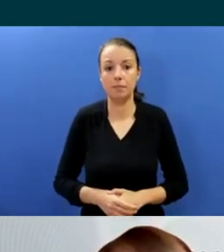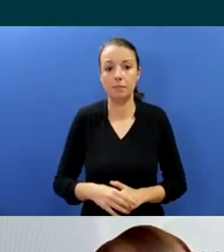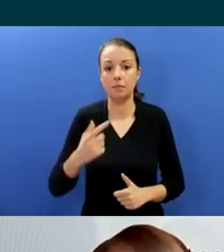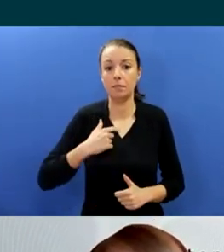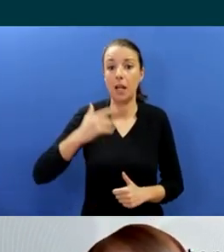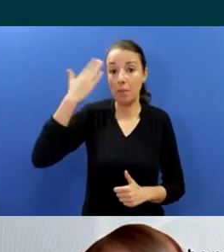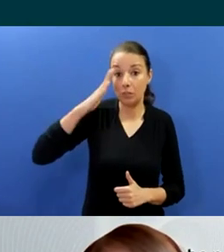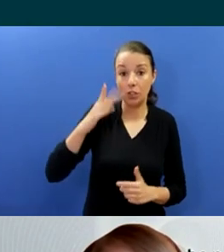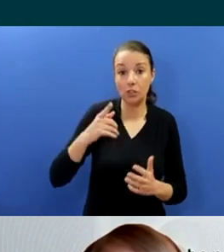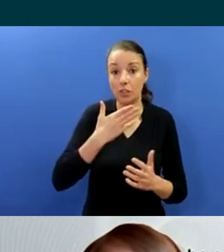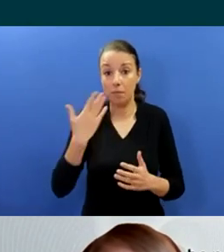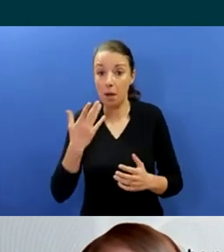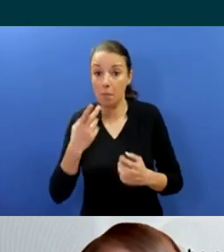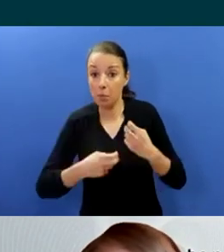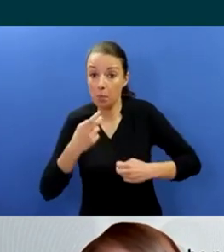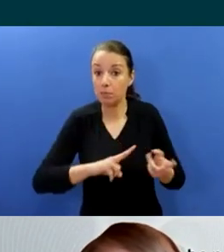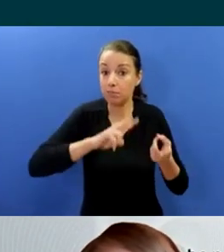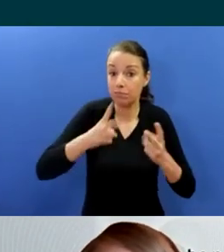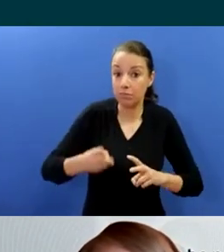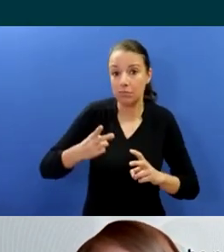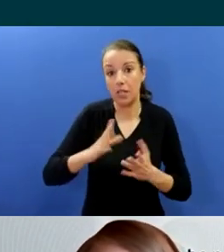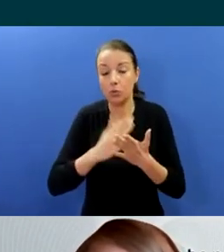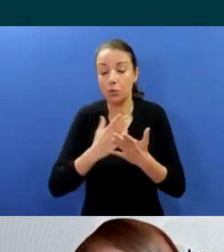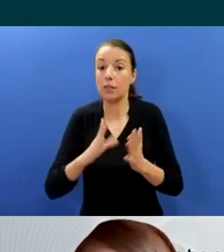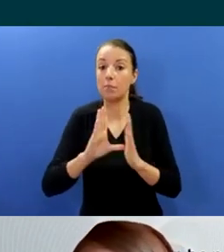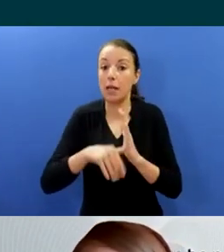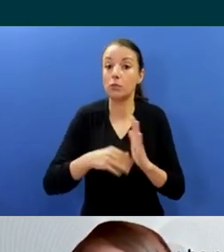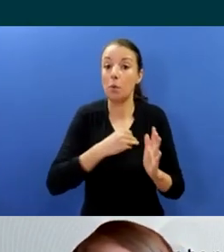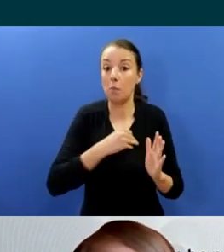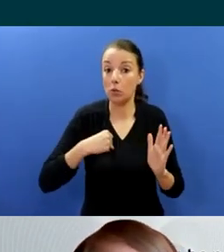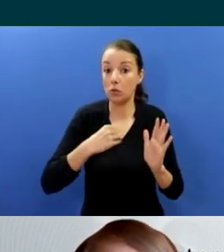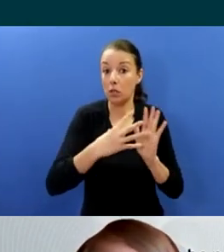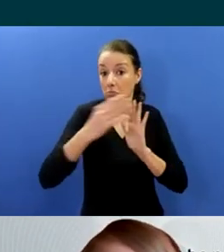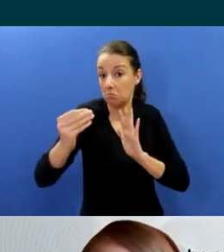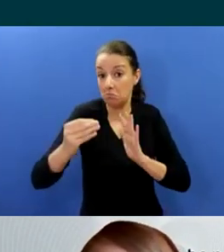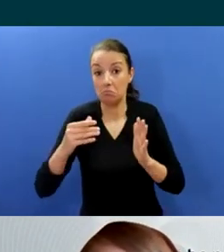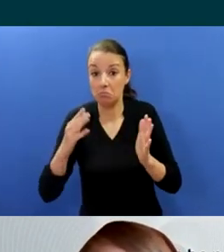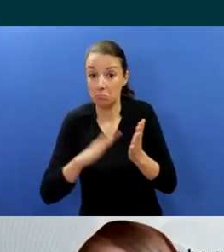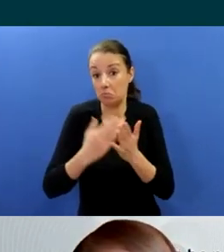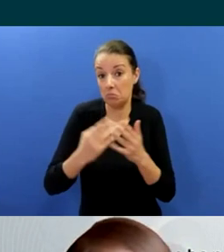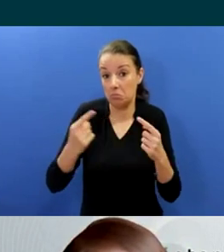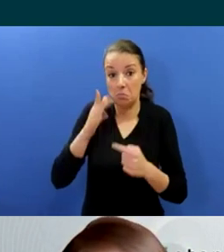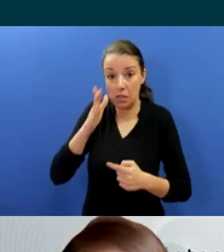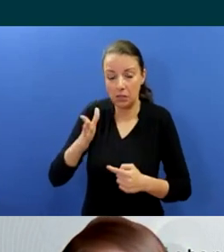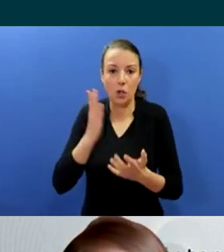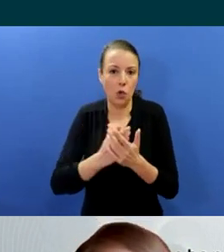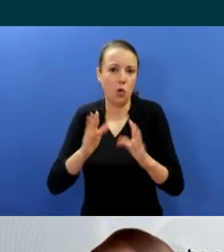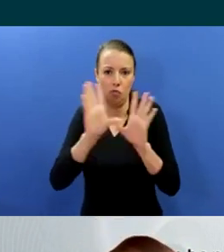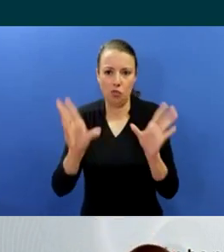my side. Quite fast. I'm very happy to answer questions later or even after the event. And thank you very